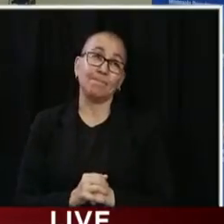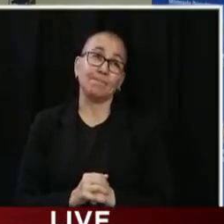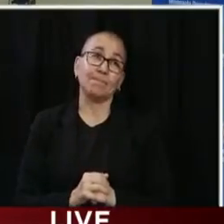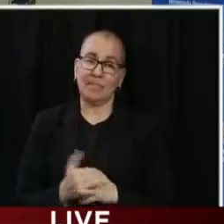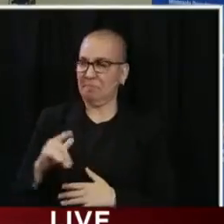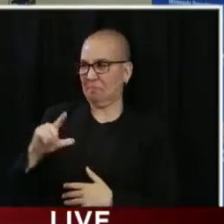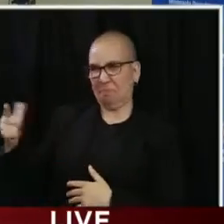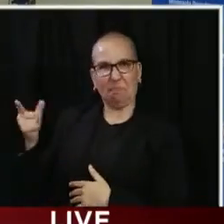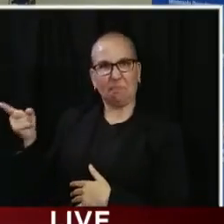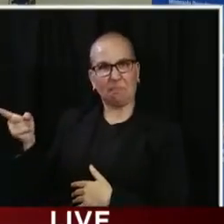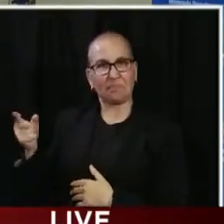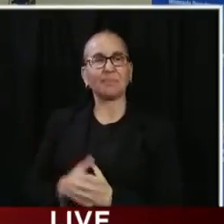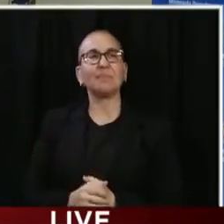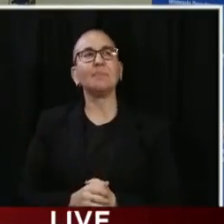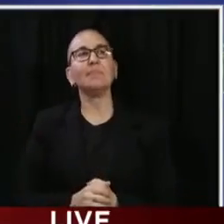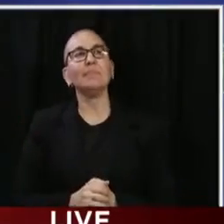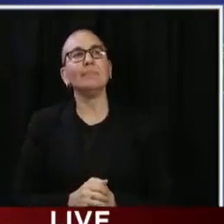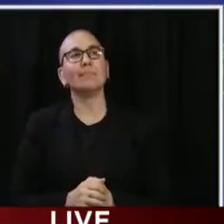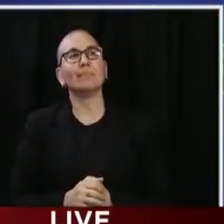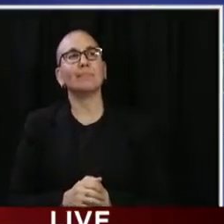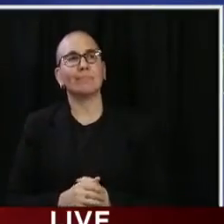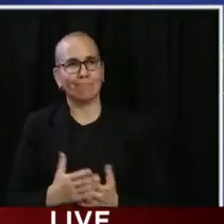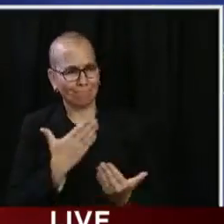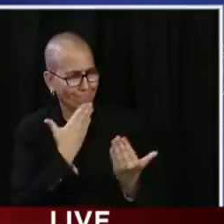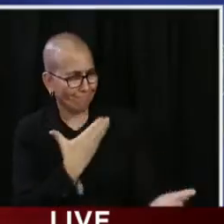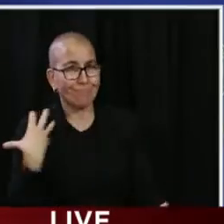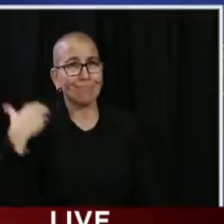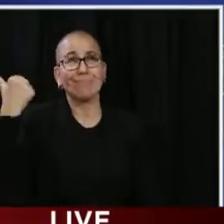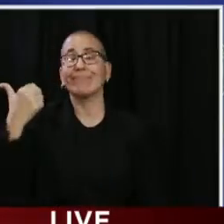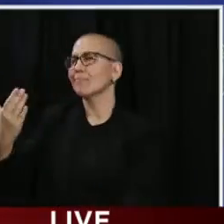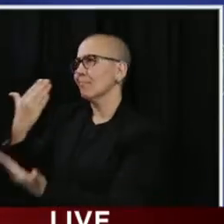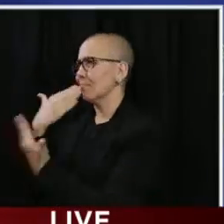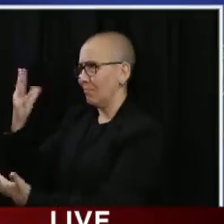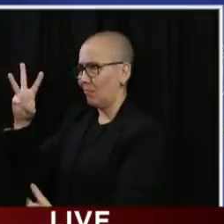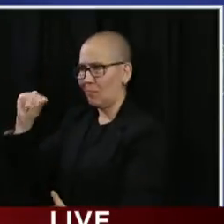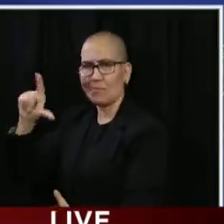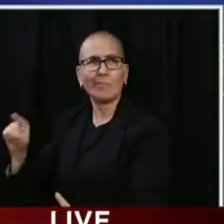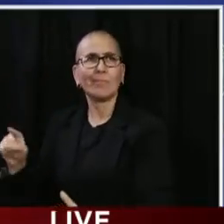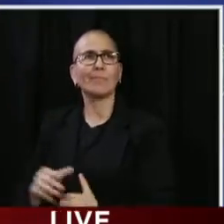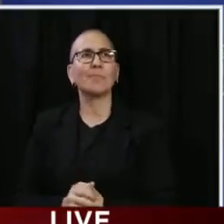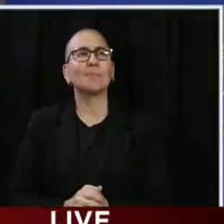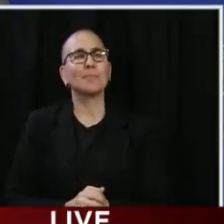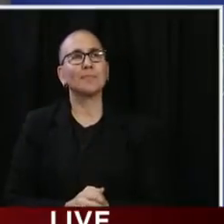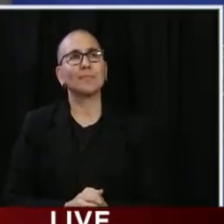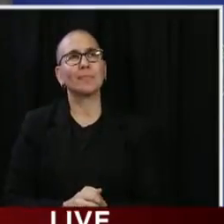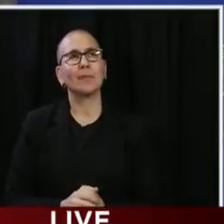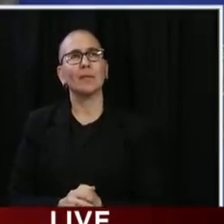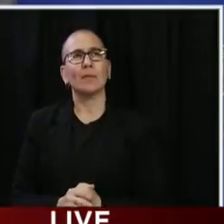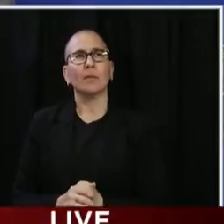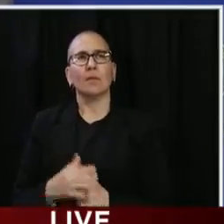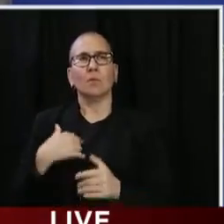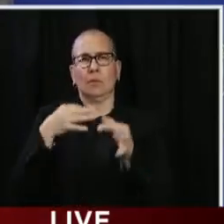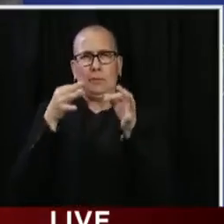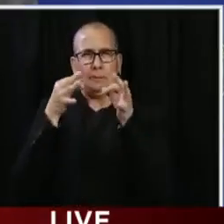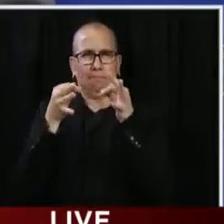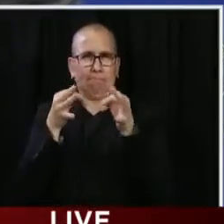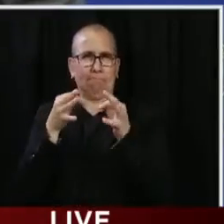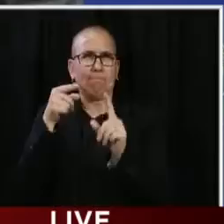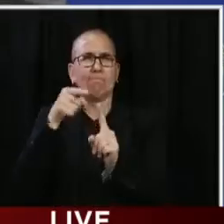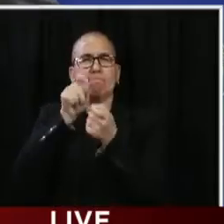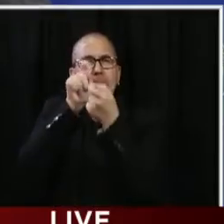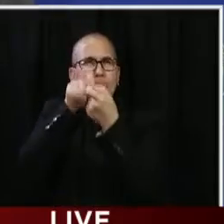Well, thank you, Commissioner. Governor, hello, everybody. And I am here to walk through a bit more of the details on this announcement. I did want to just begin, though, by echoing